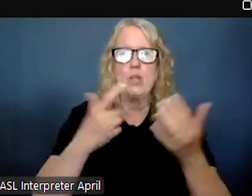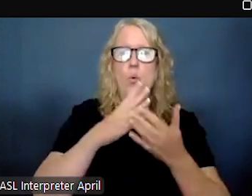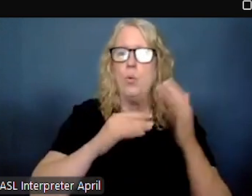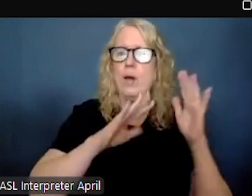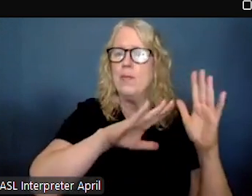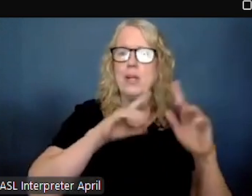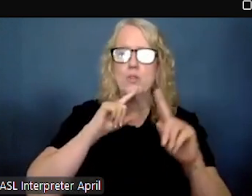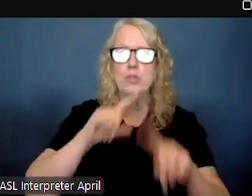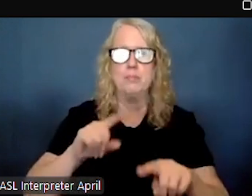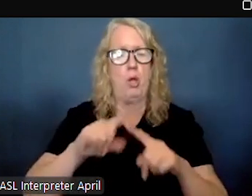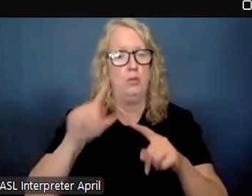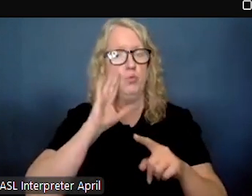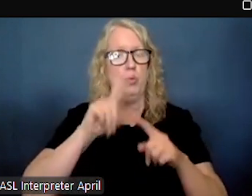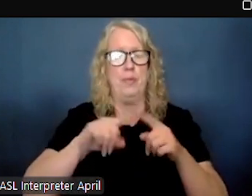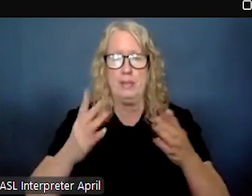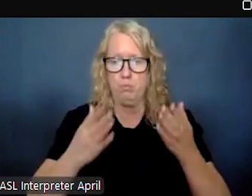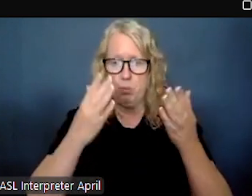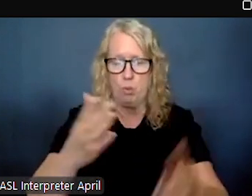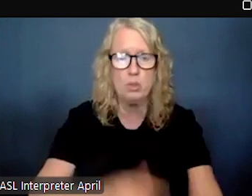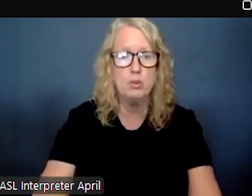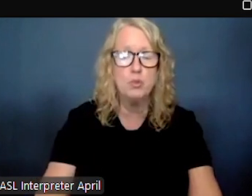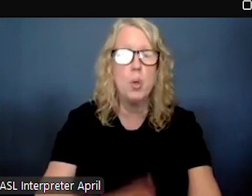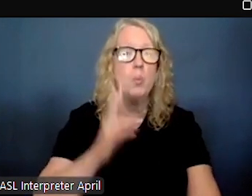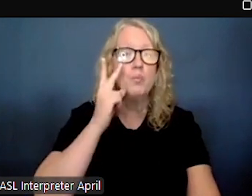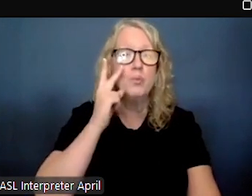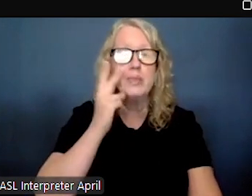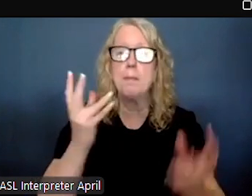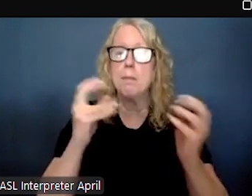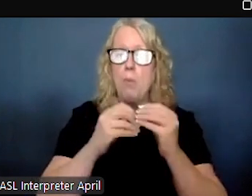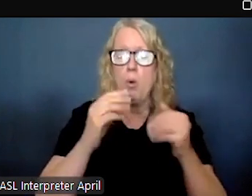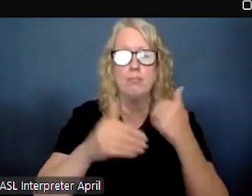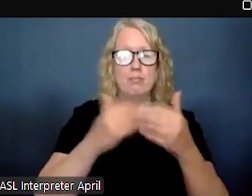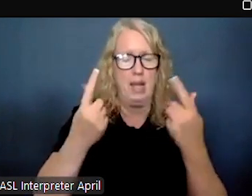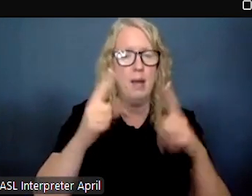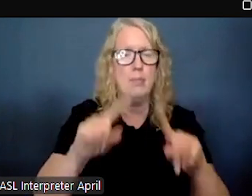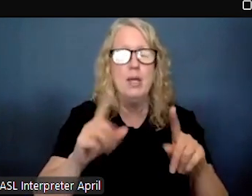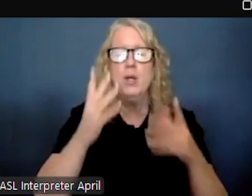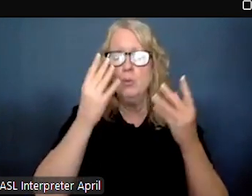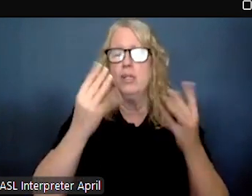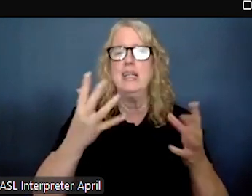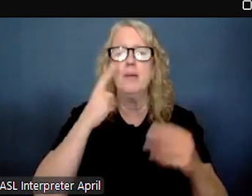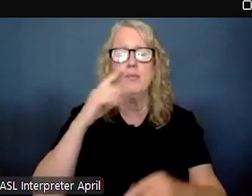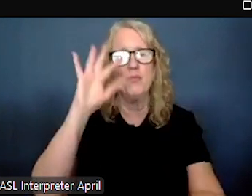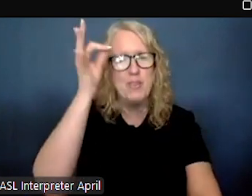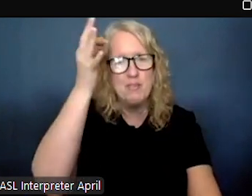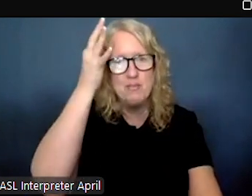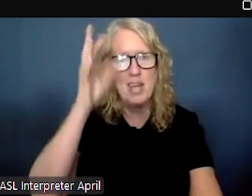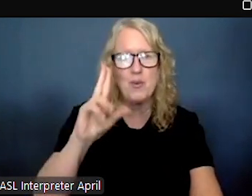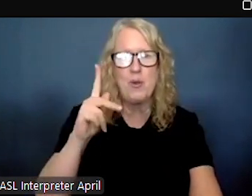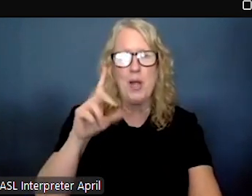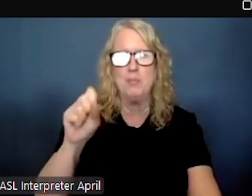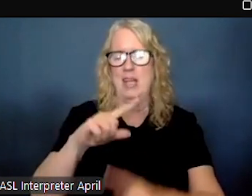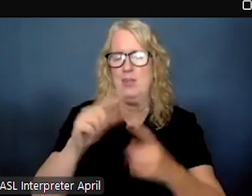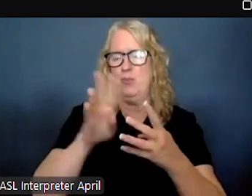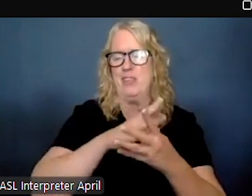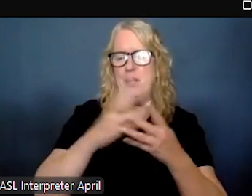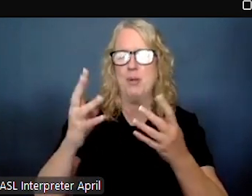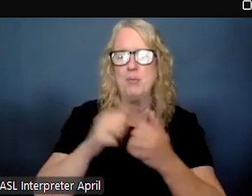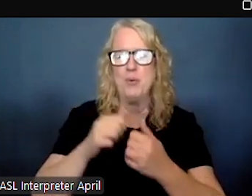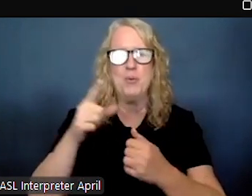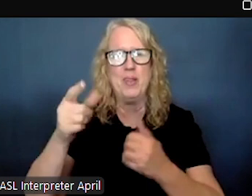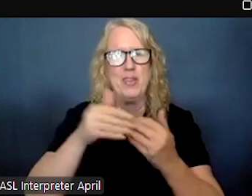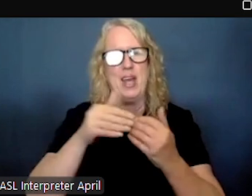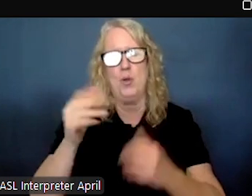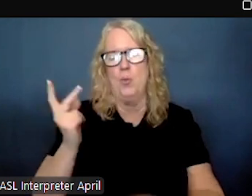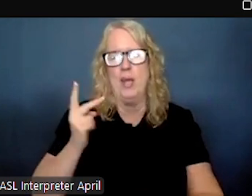response to this proposal. So more to come from that. We'll keep you updated in the federal updates when we are on the schedule with Emily from AFSP